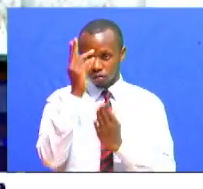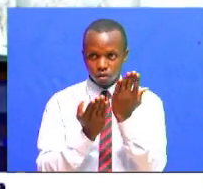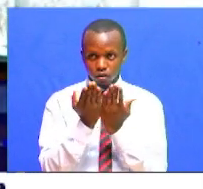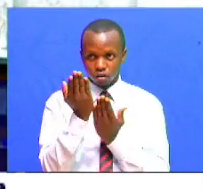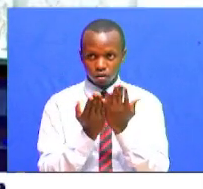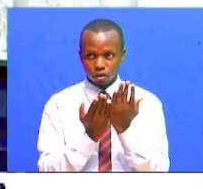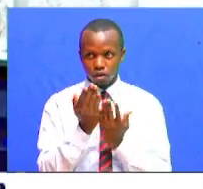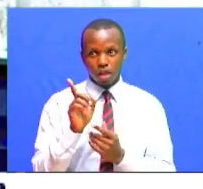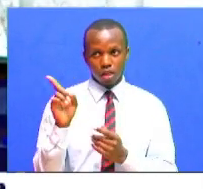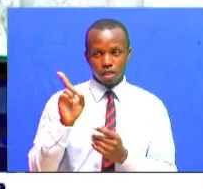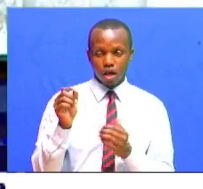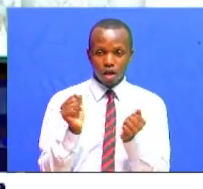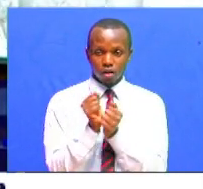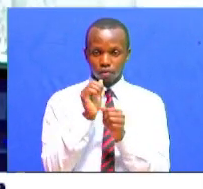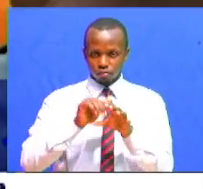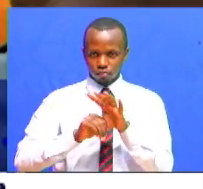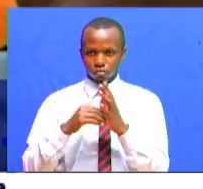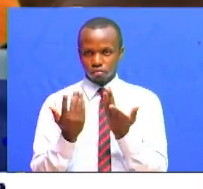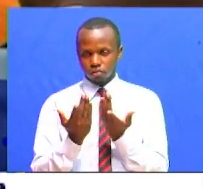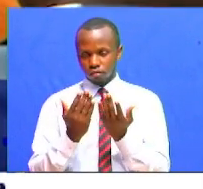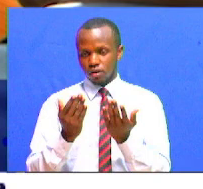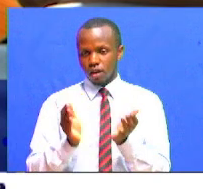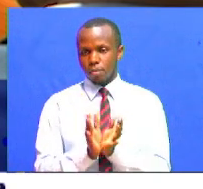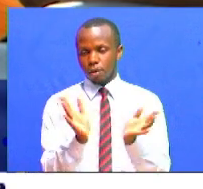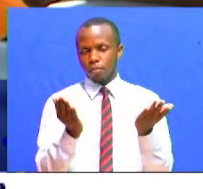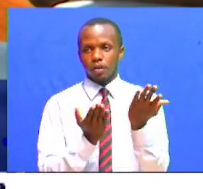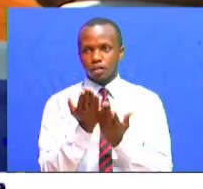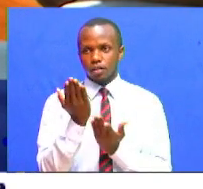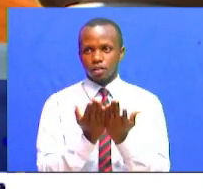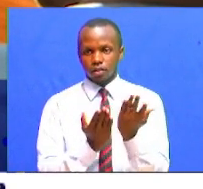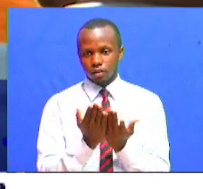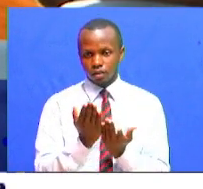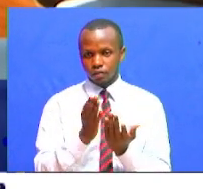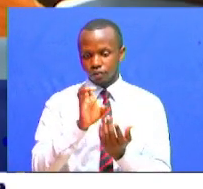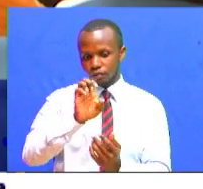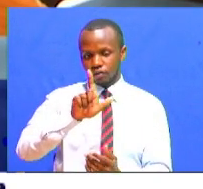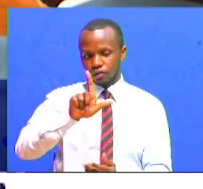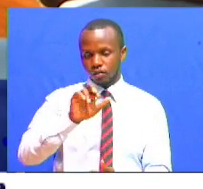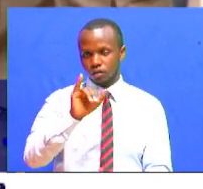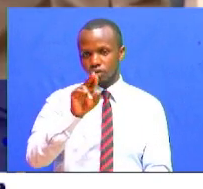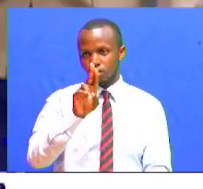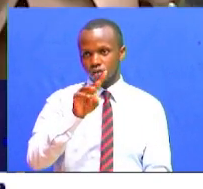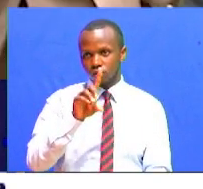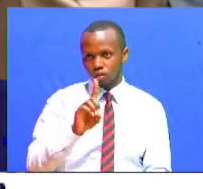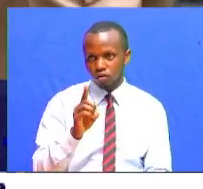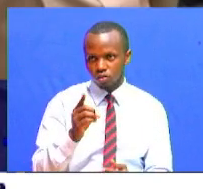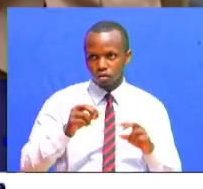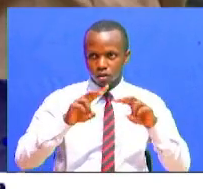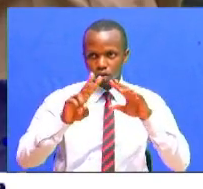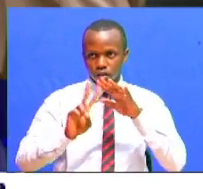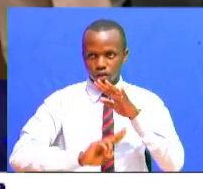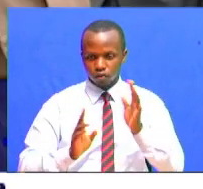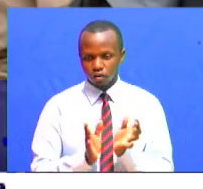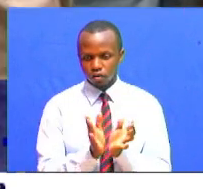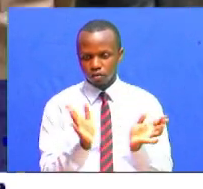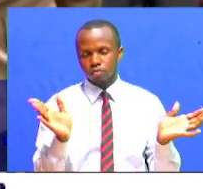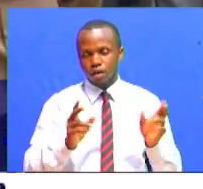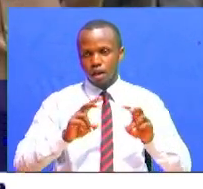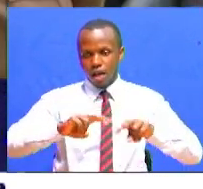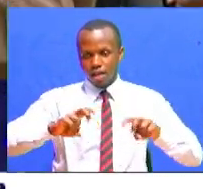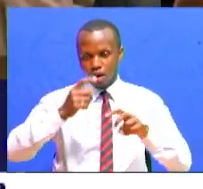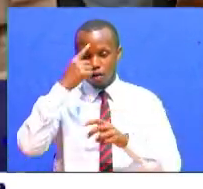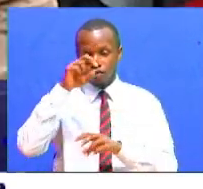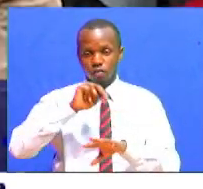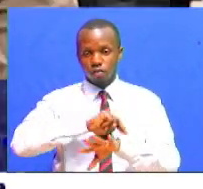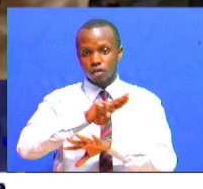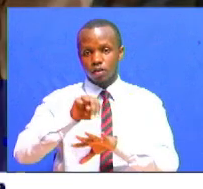Gabor, within the public service. Eliud Lagat will now serve as the Deputy Inspector General of the Kenya Police Service